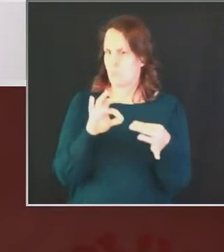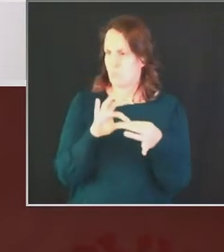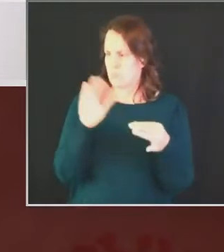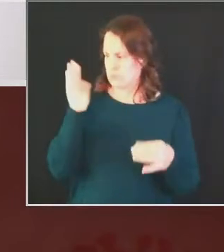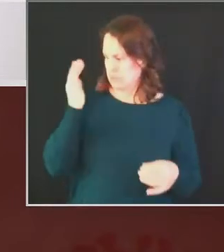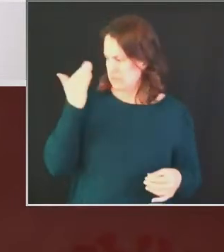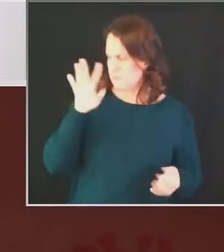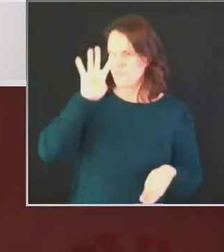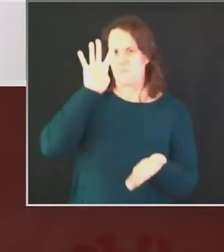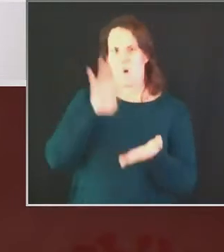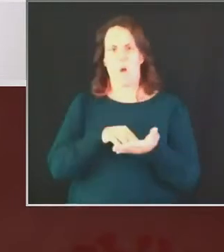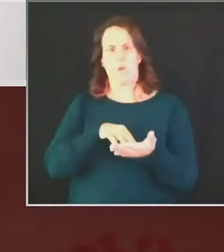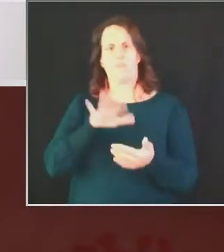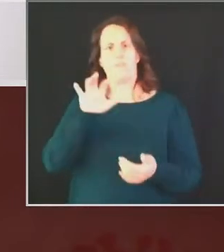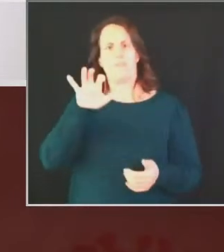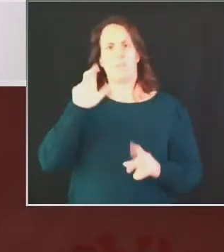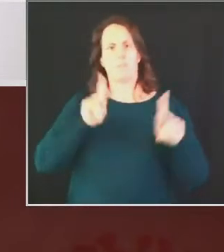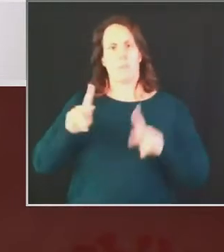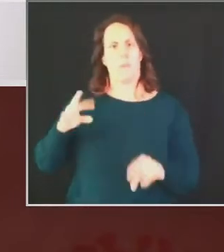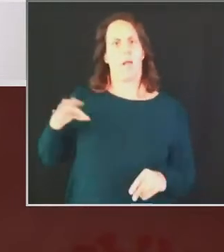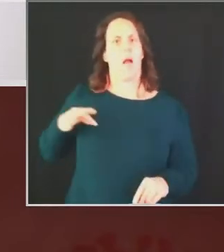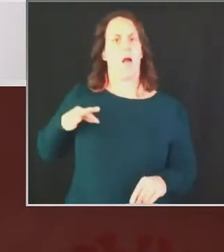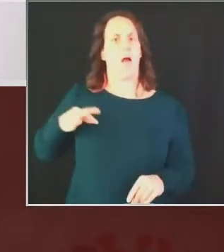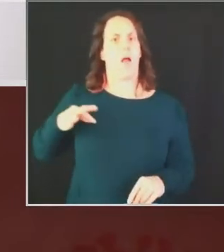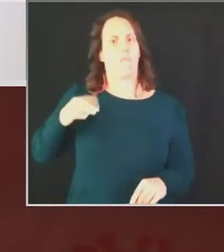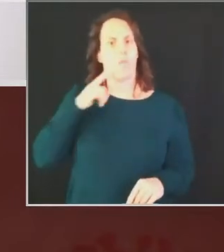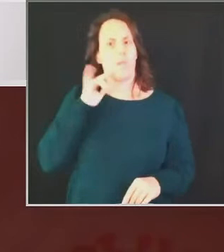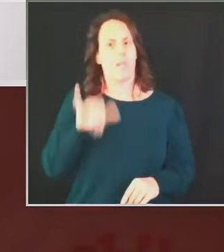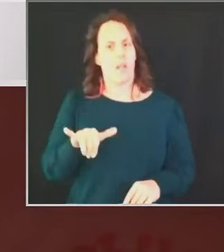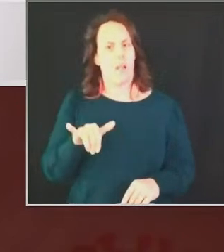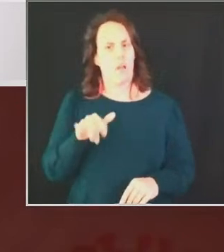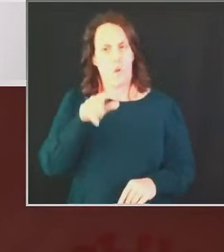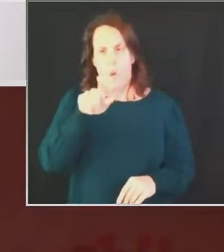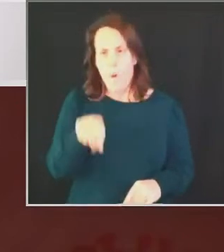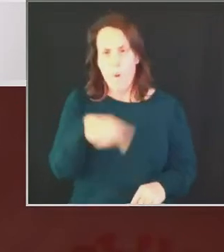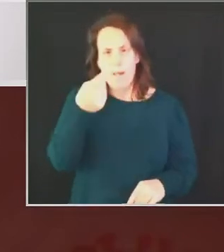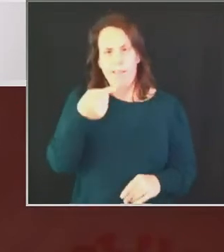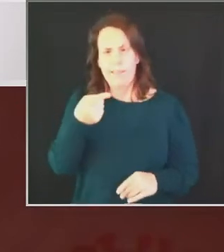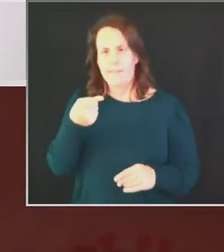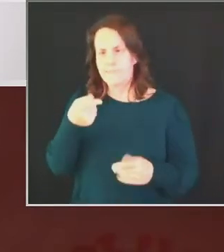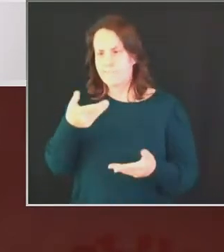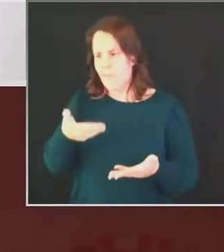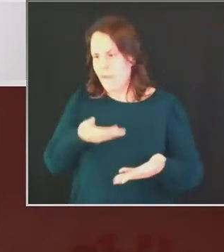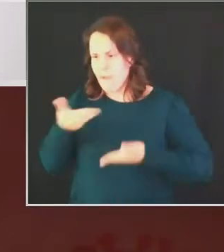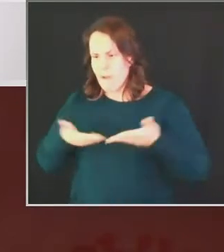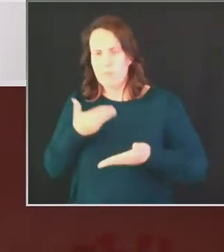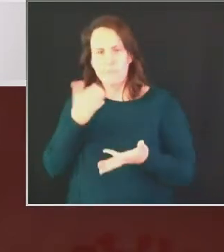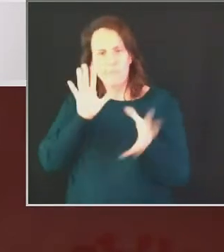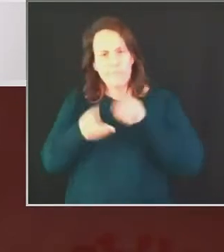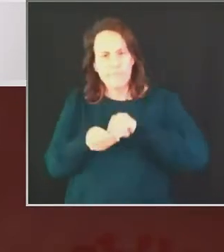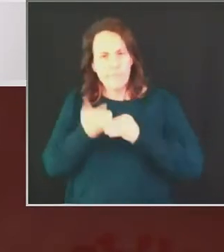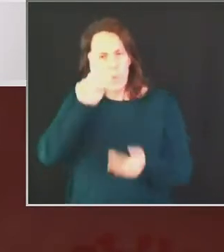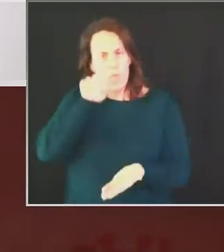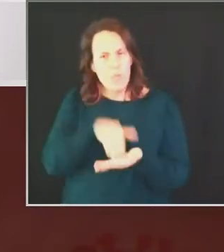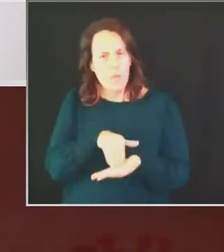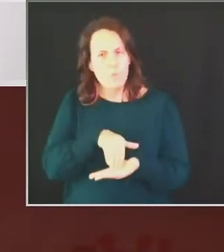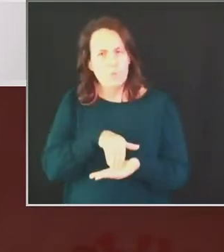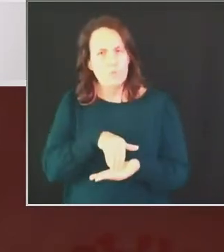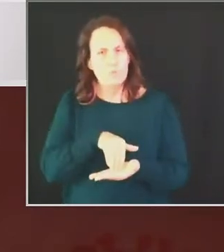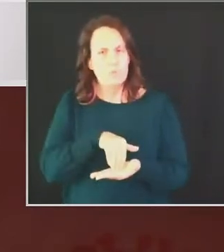then, and what's the reason we're still not at that level? Is it that they were all unqualified? Is there not enough money to budget for